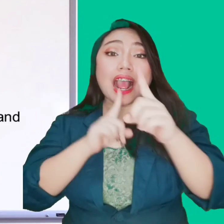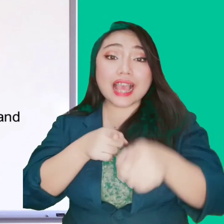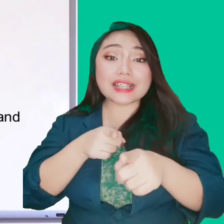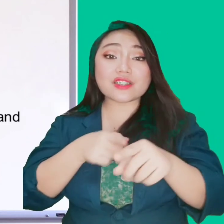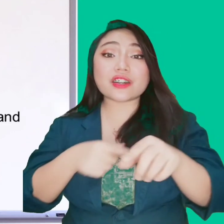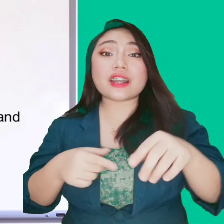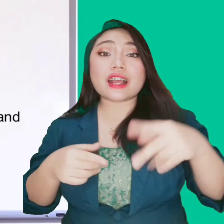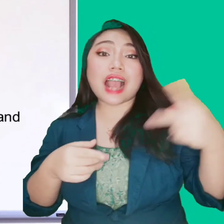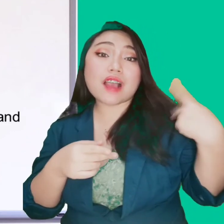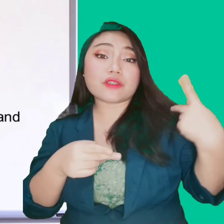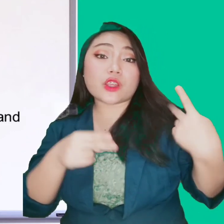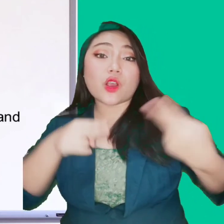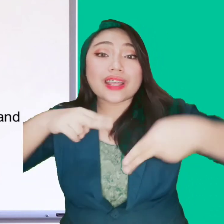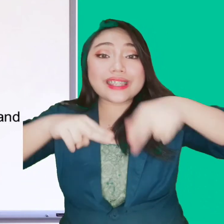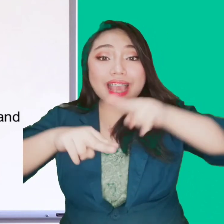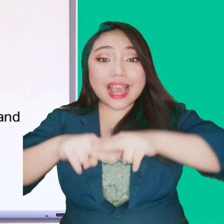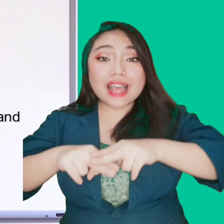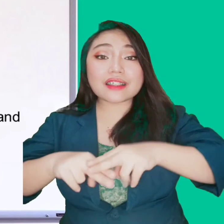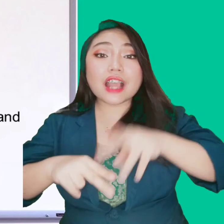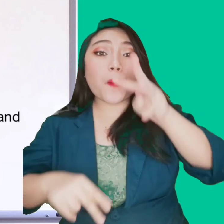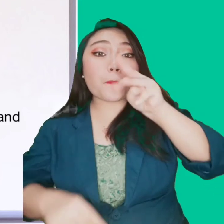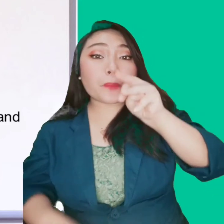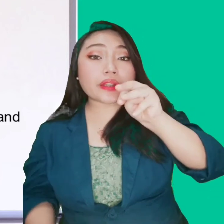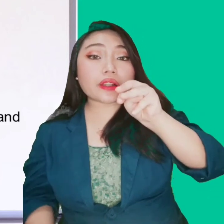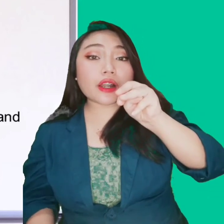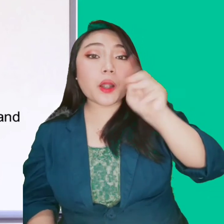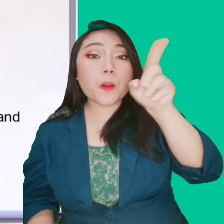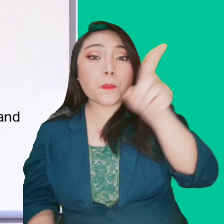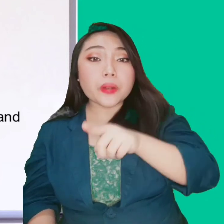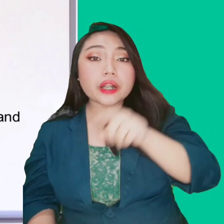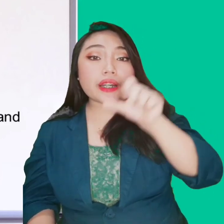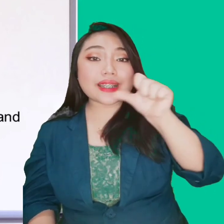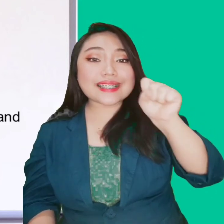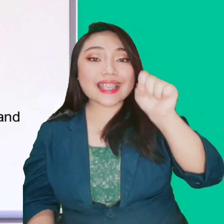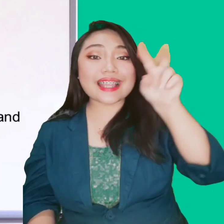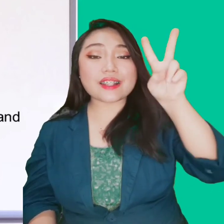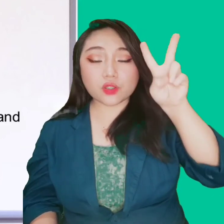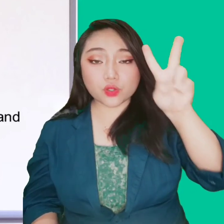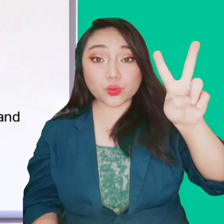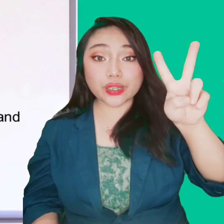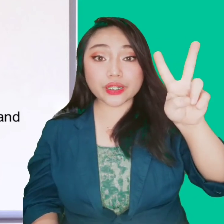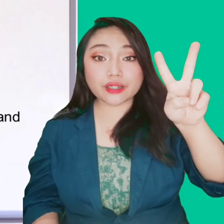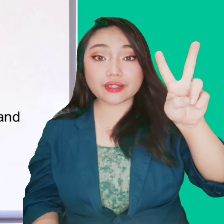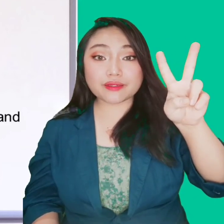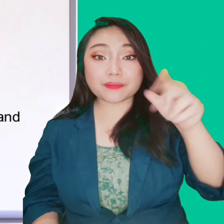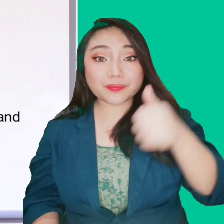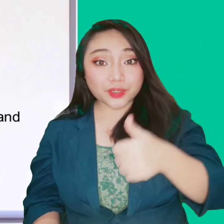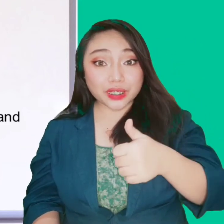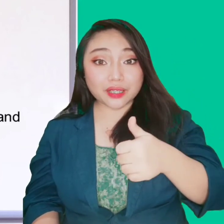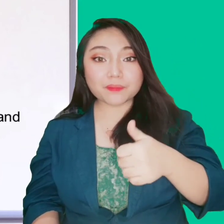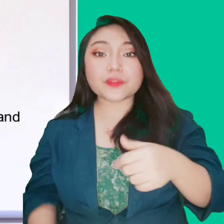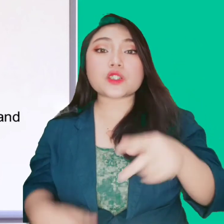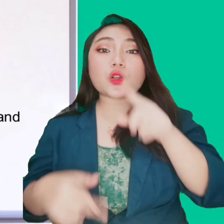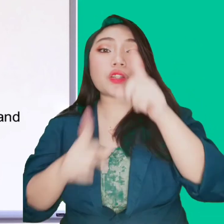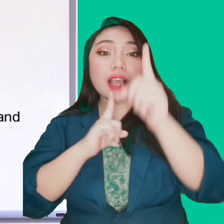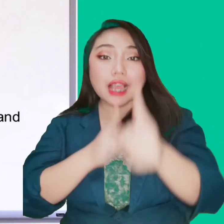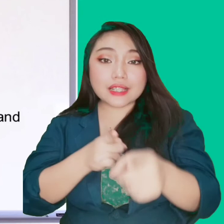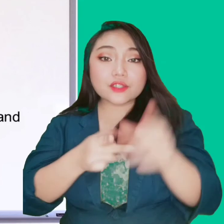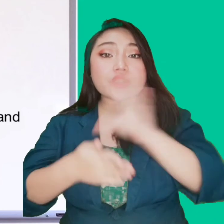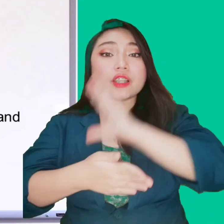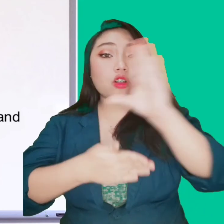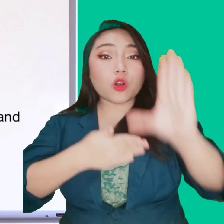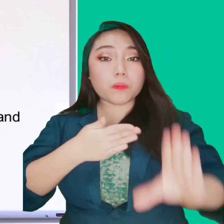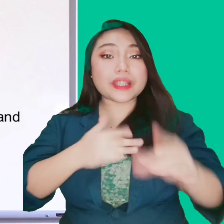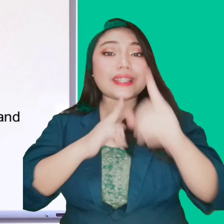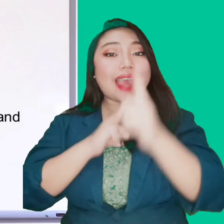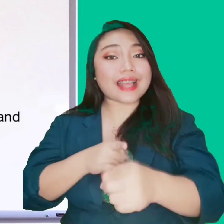looking for acceleration, the answer is you have to add meter per second squared. Okay,